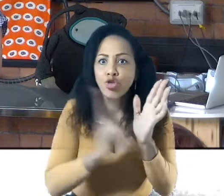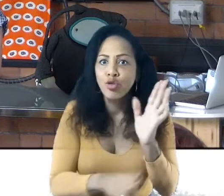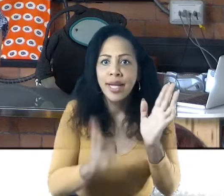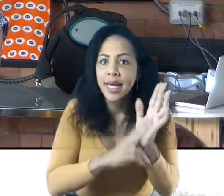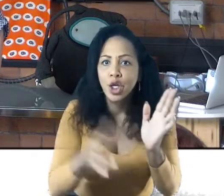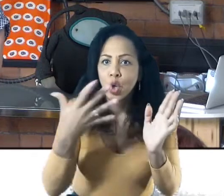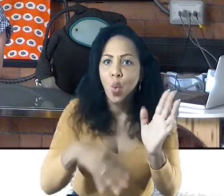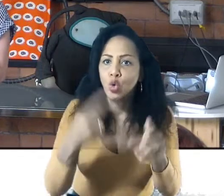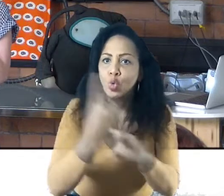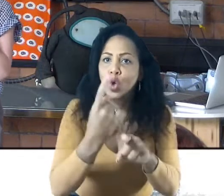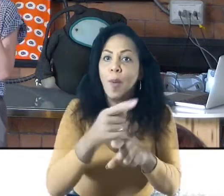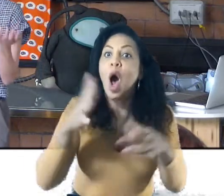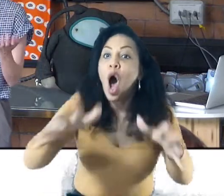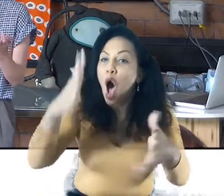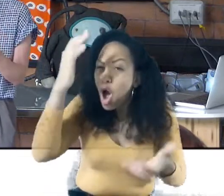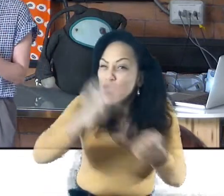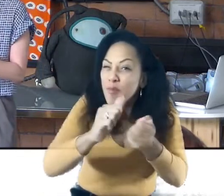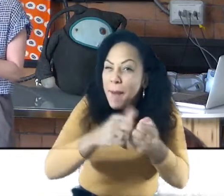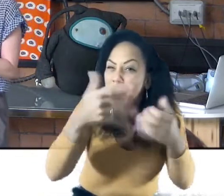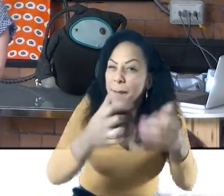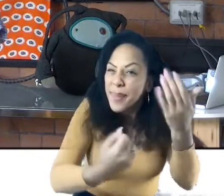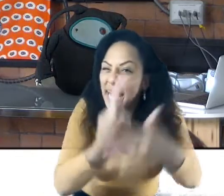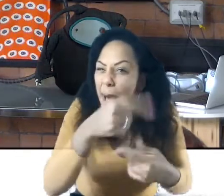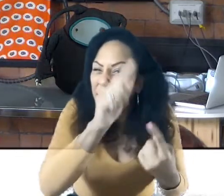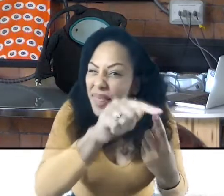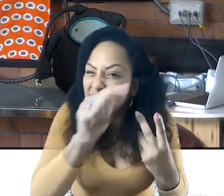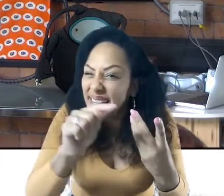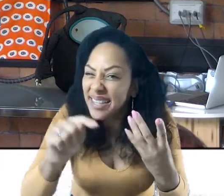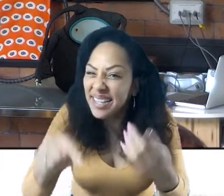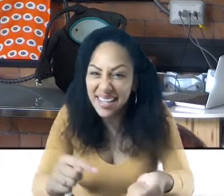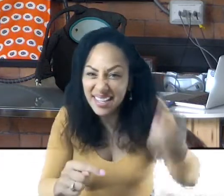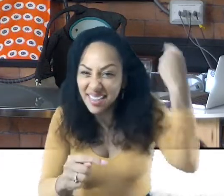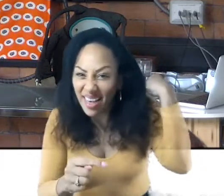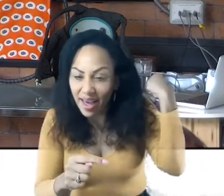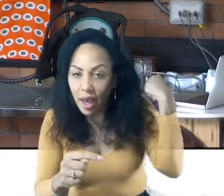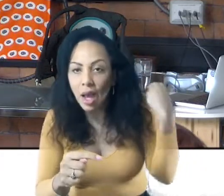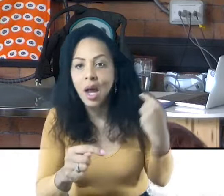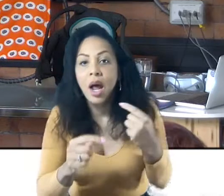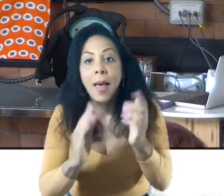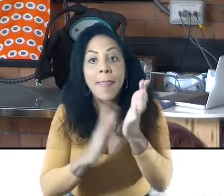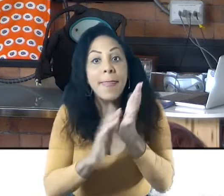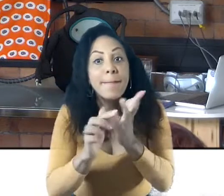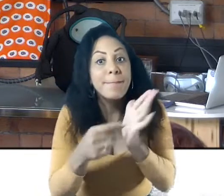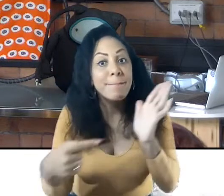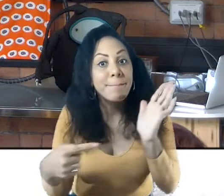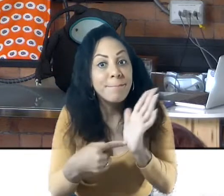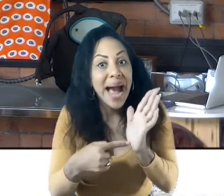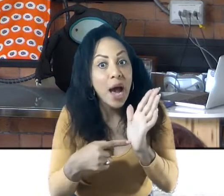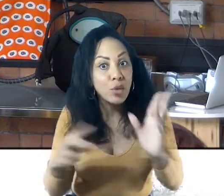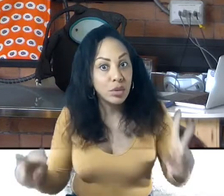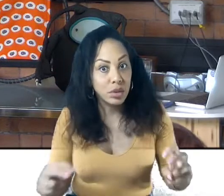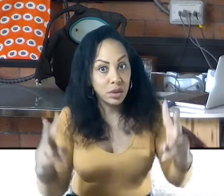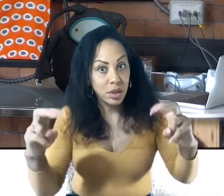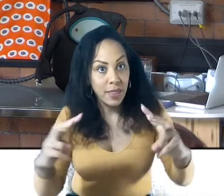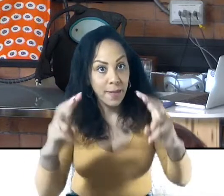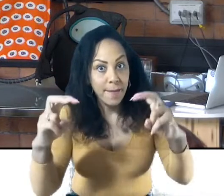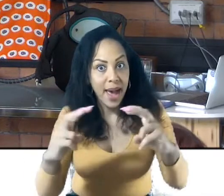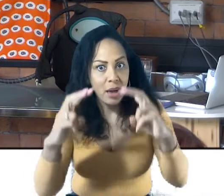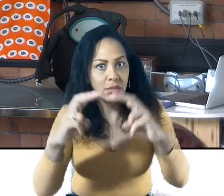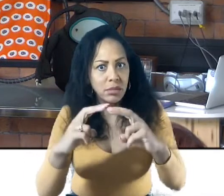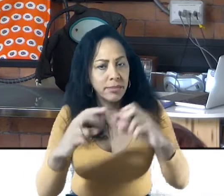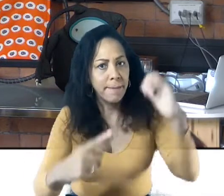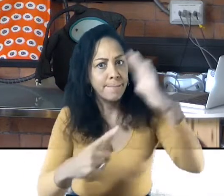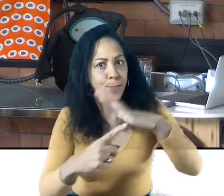things that have happened and events and brilliant. The Mount is a really significant